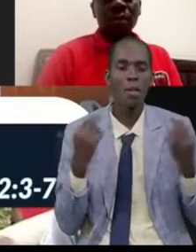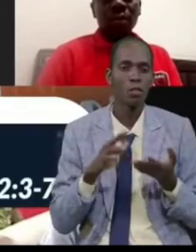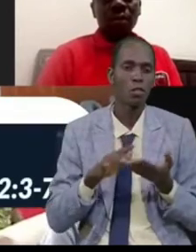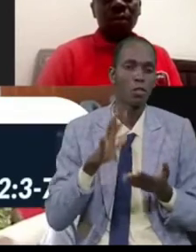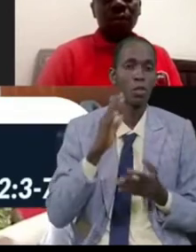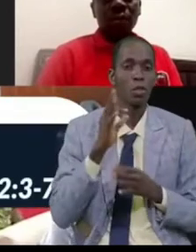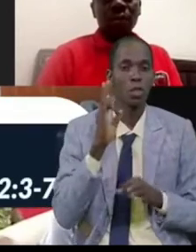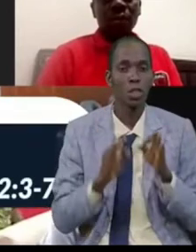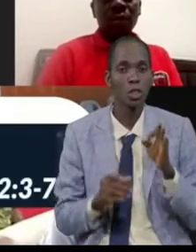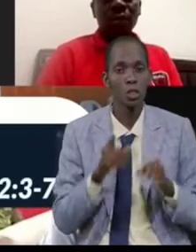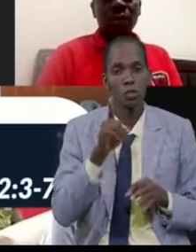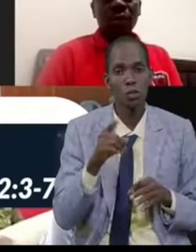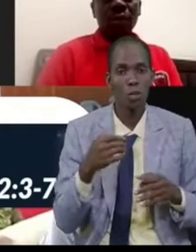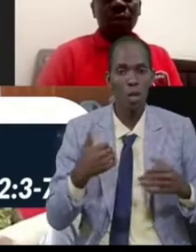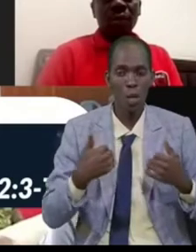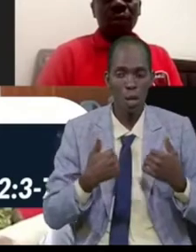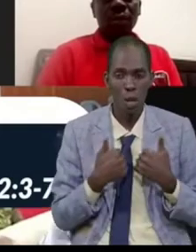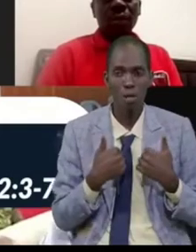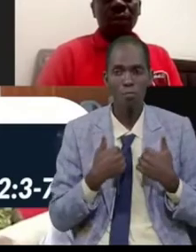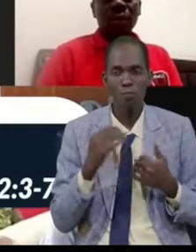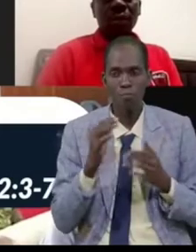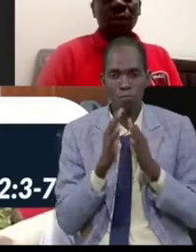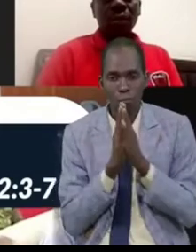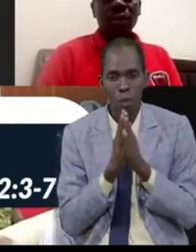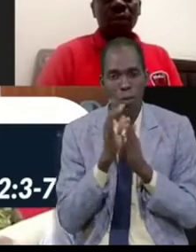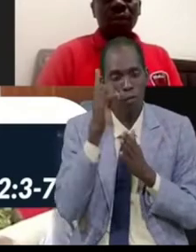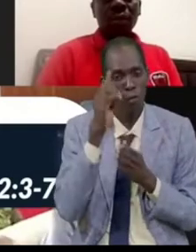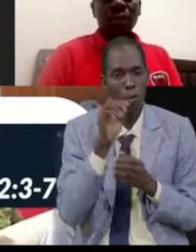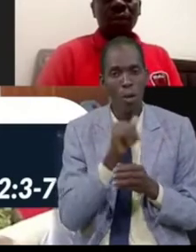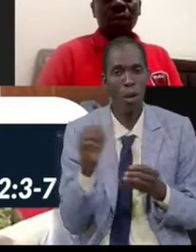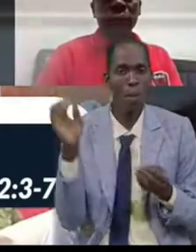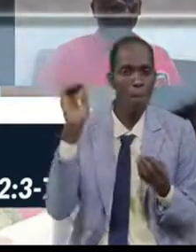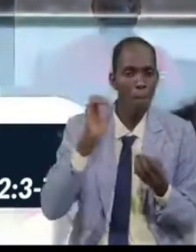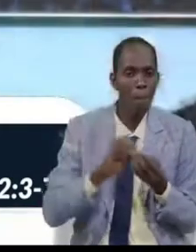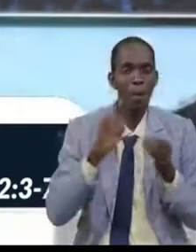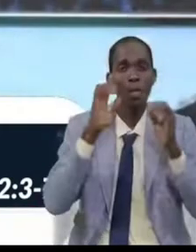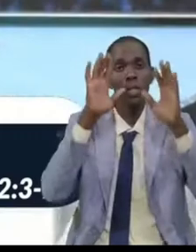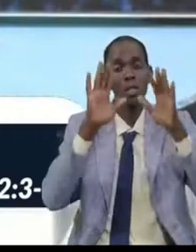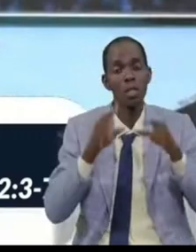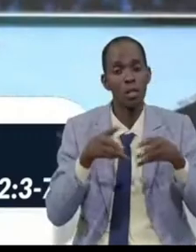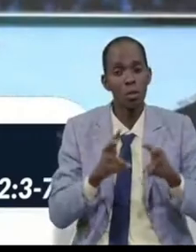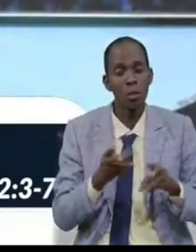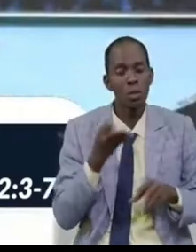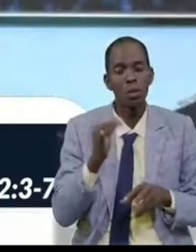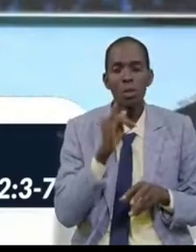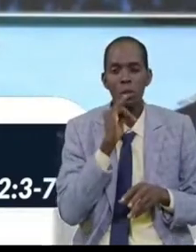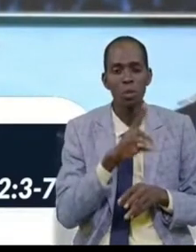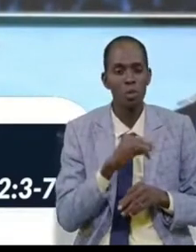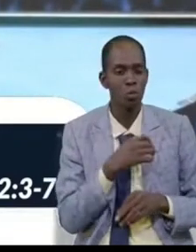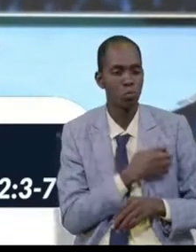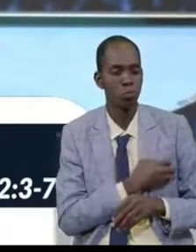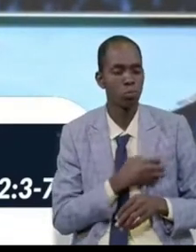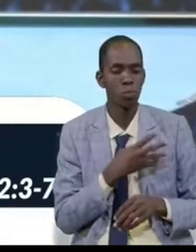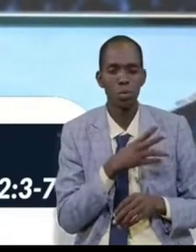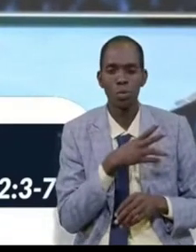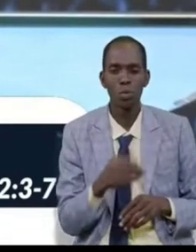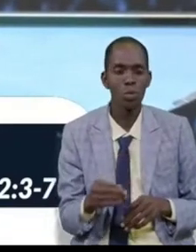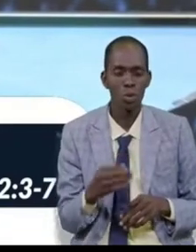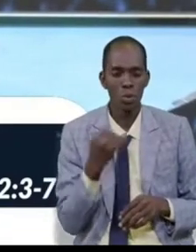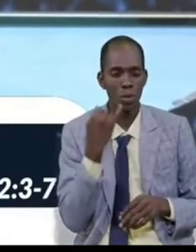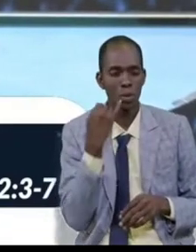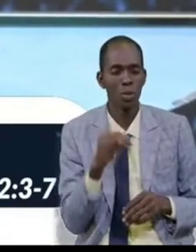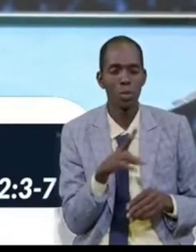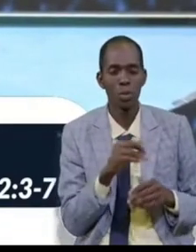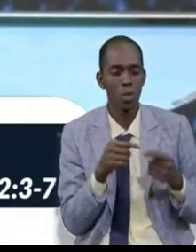have sought out the more excellent way, there is no envy, there's no strife, there's no vainglory when you